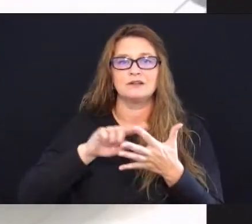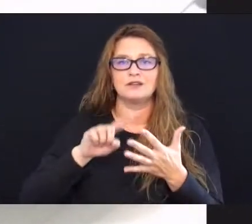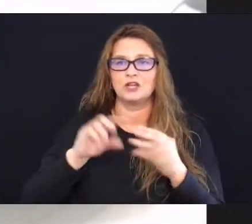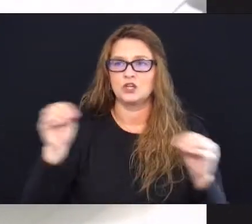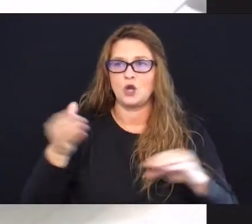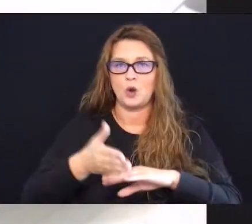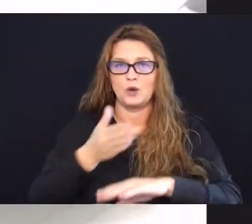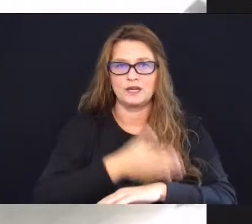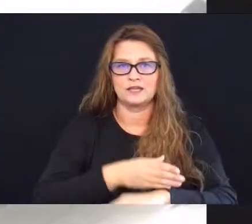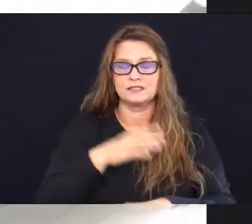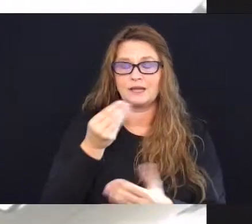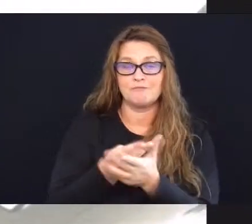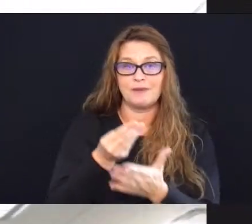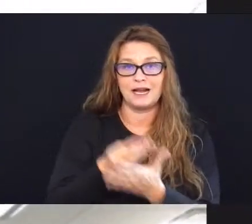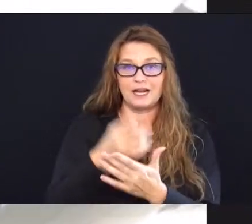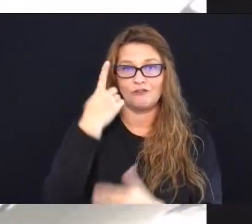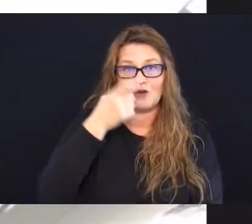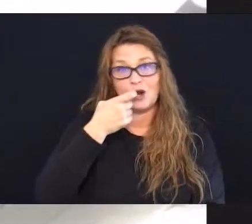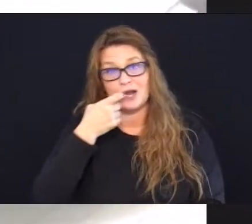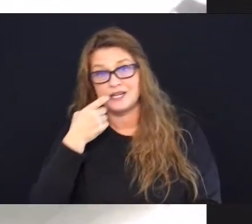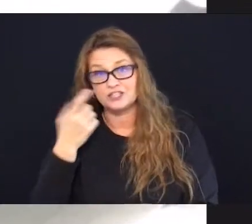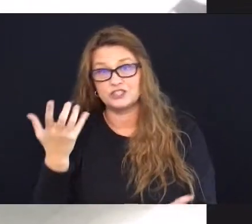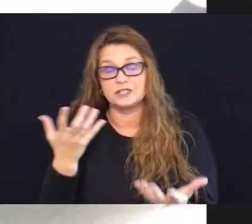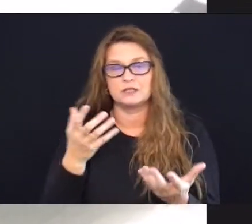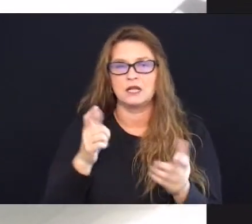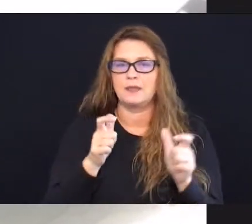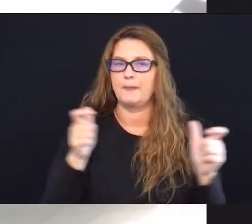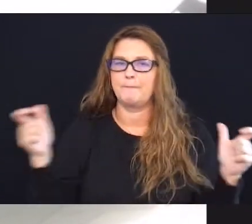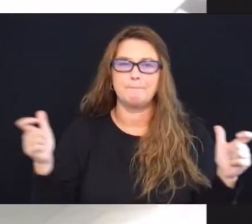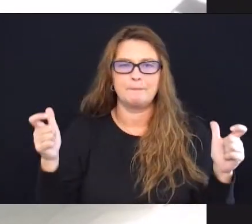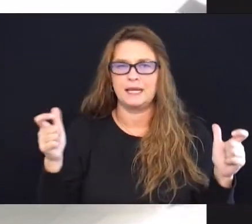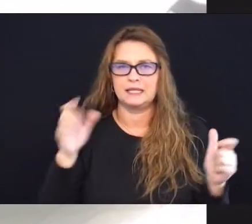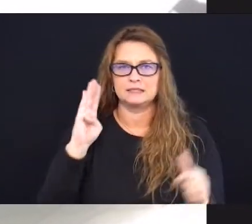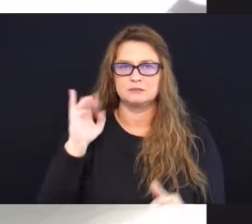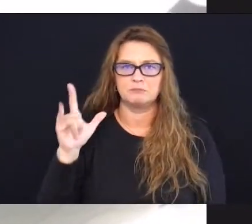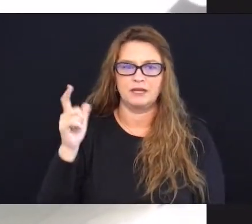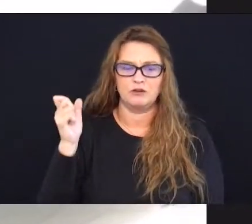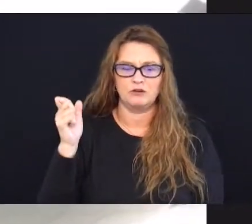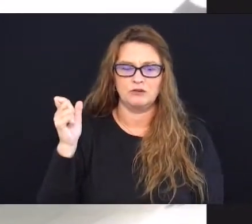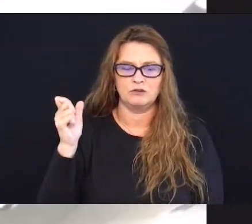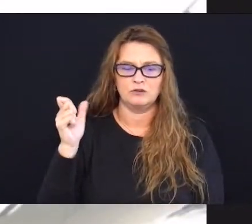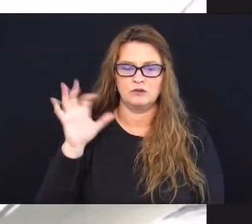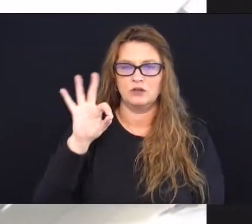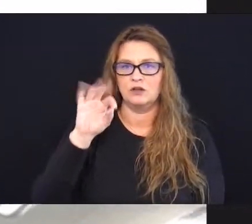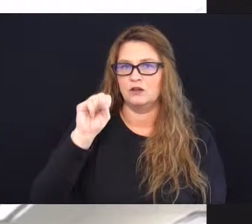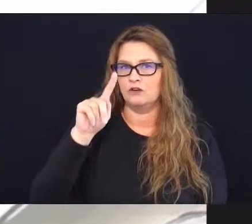increase in opioid funding. And probably the largest, most prominent bill that failed was the